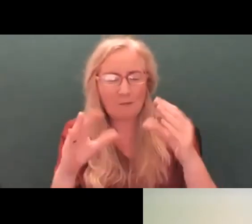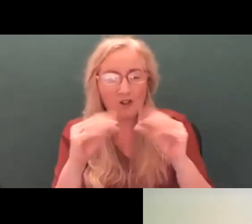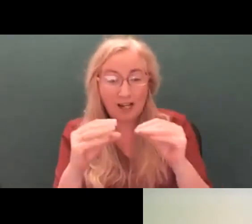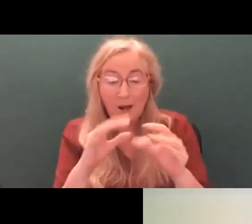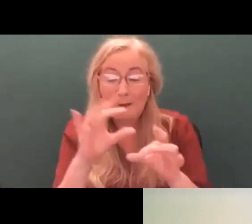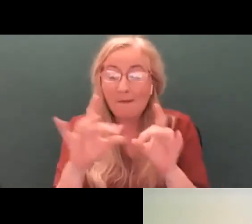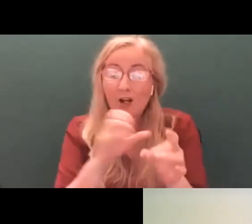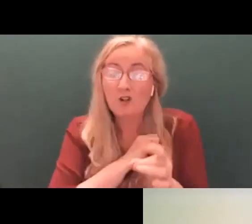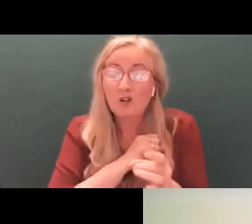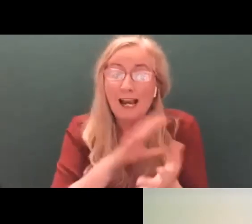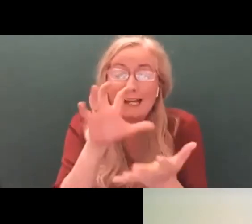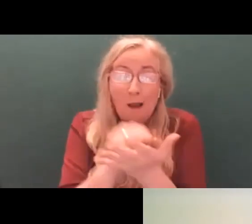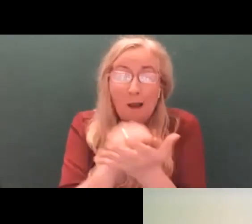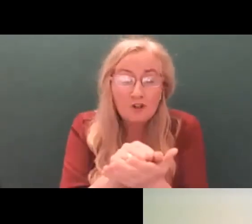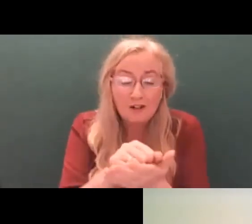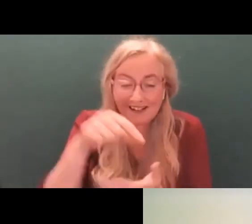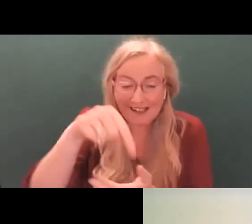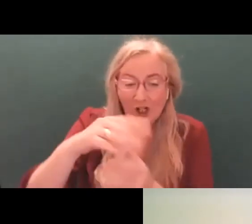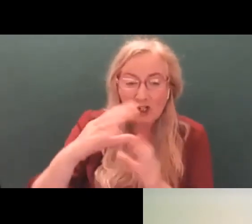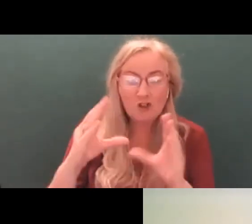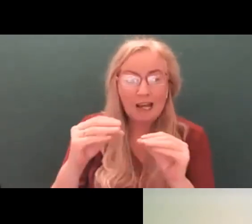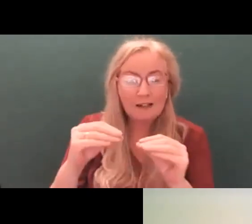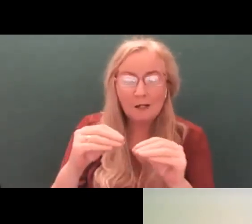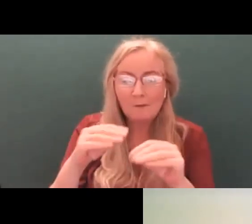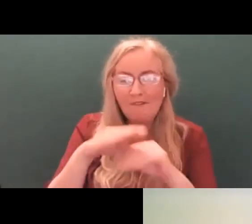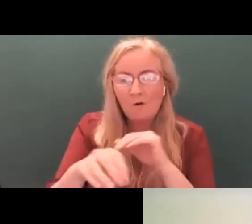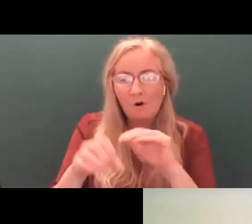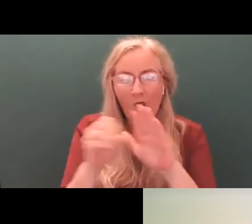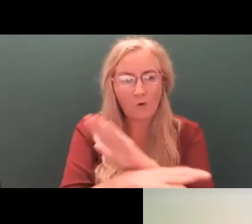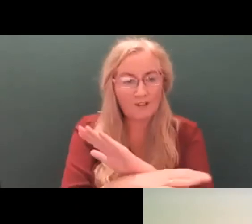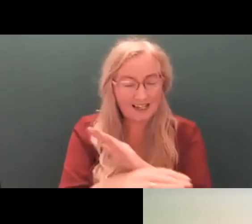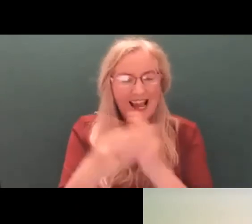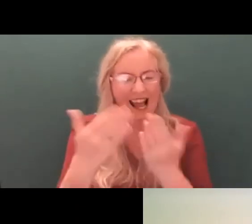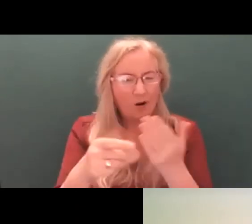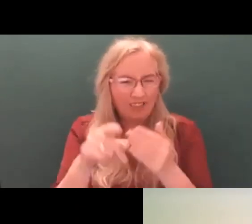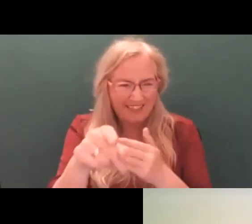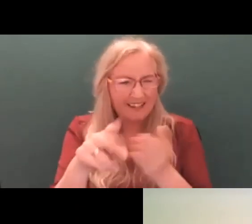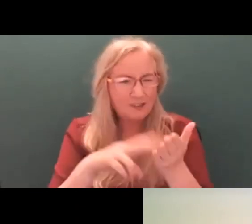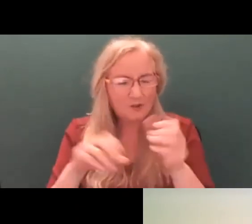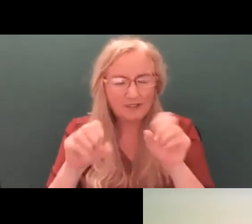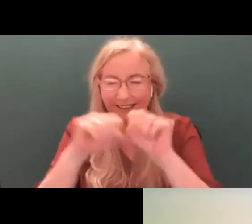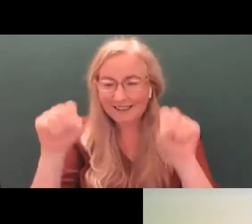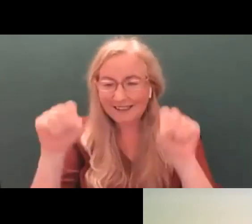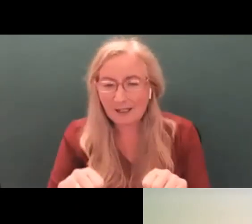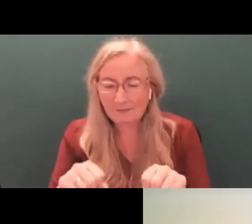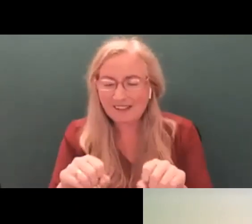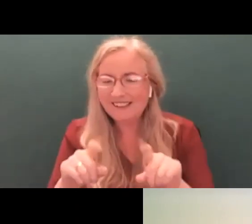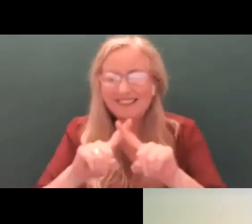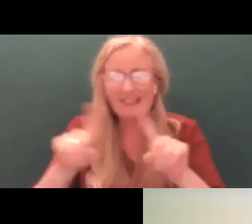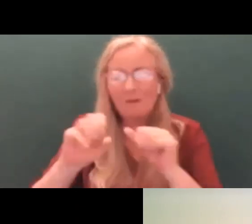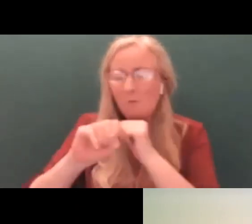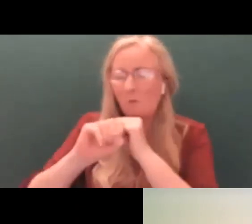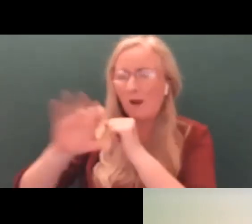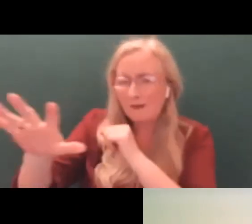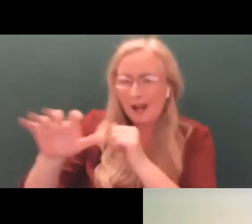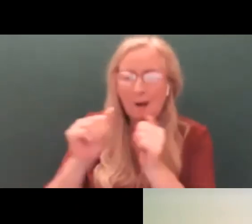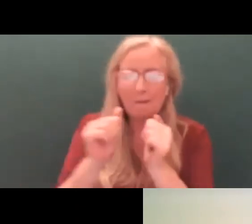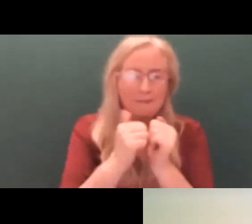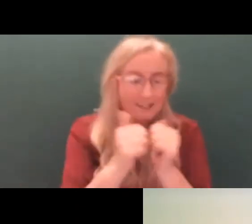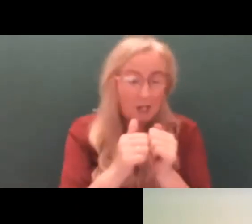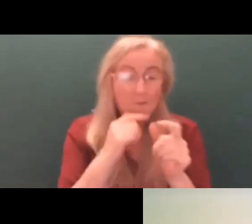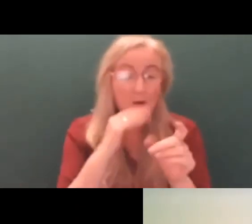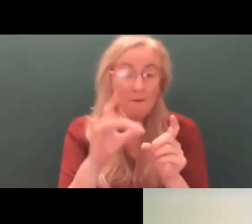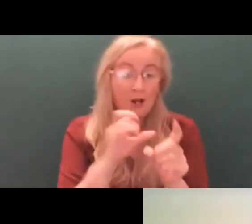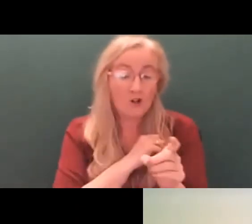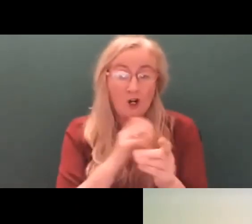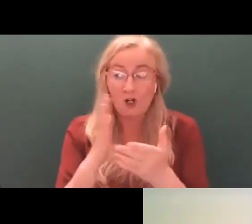you've captured the chat before you lose it. And the way the systems work, slightly different for webinars and meetings, but just getting